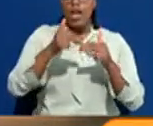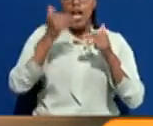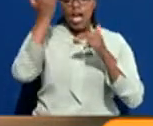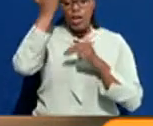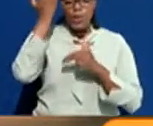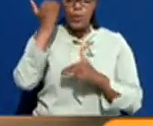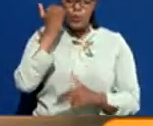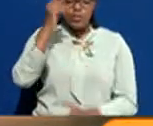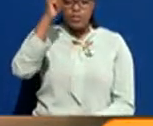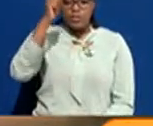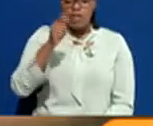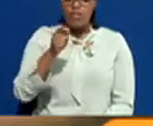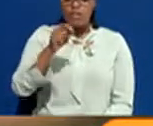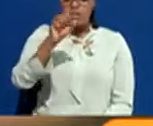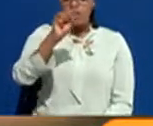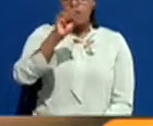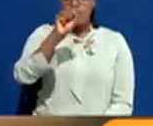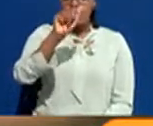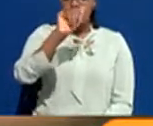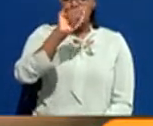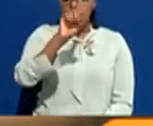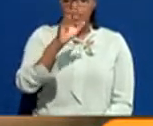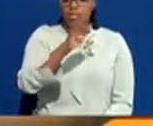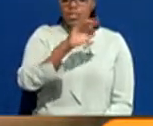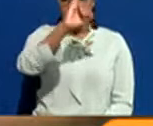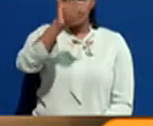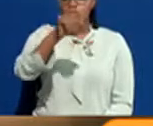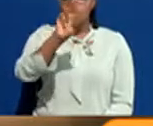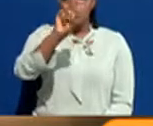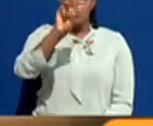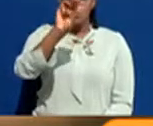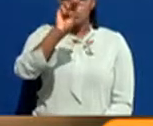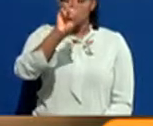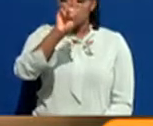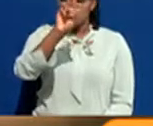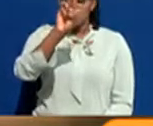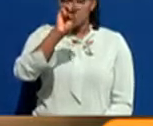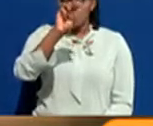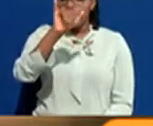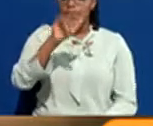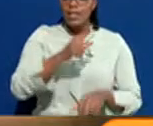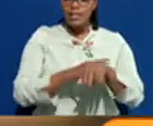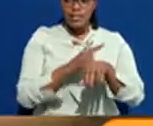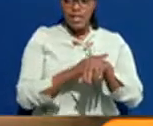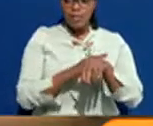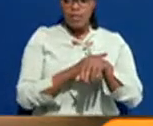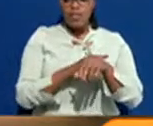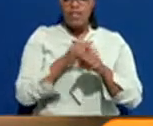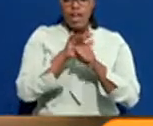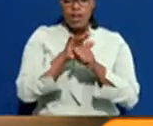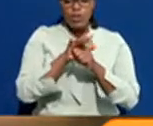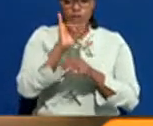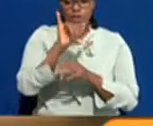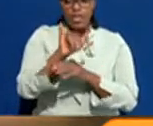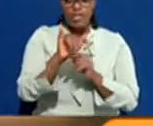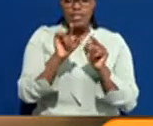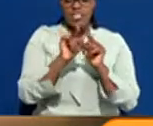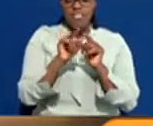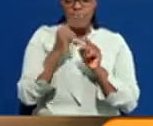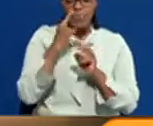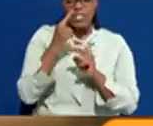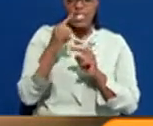Judge Said Juma Chitembwe. And I must admit that at the time, most of it read